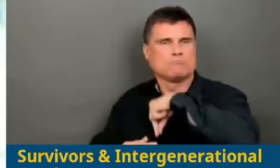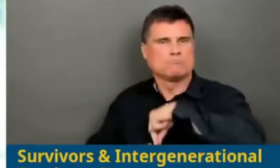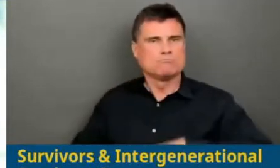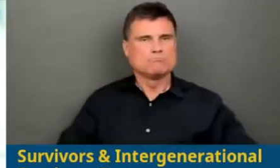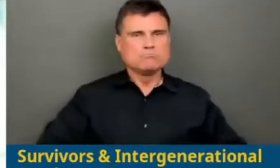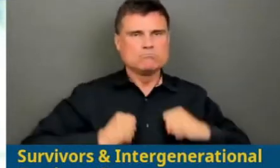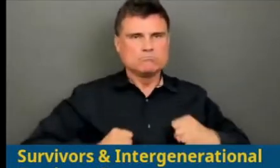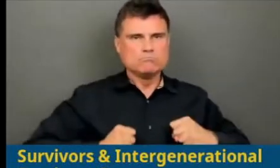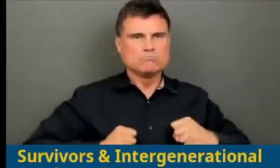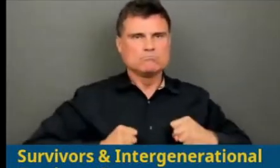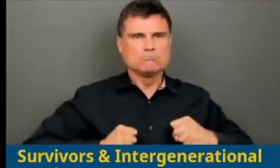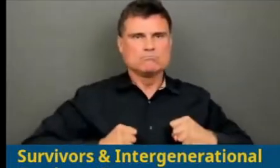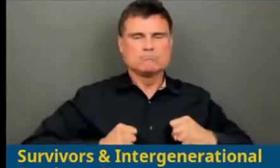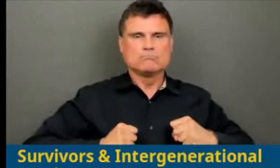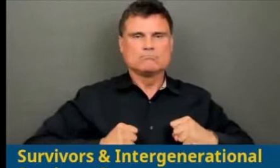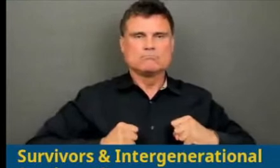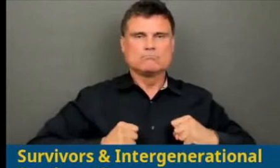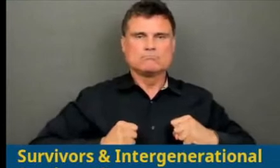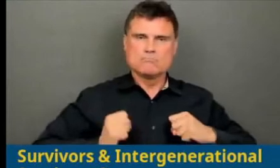our families to continue